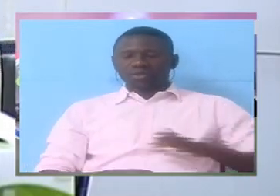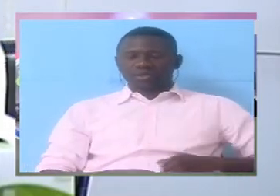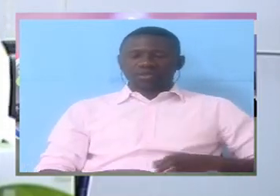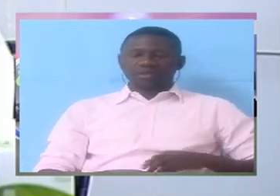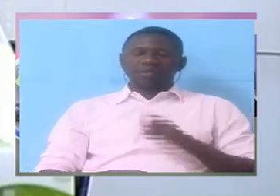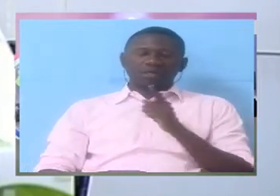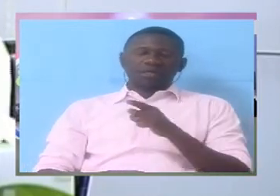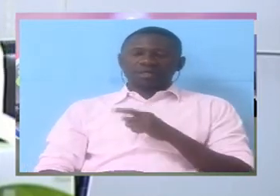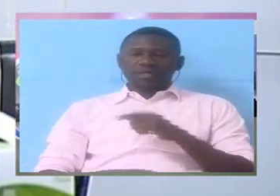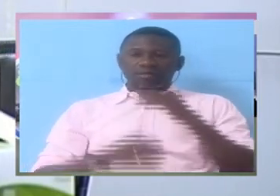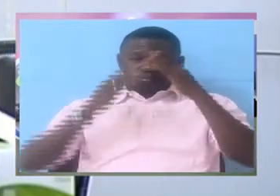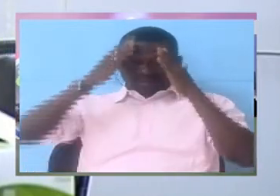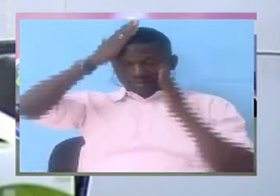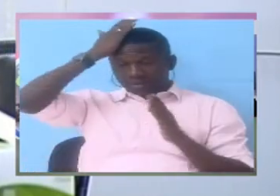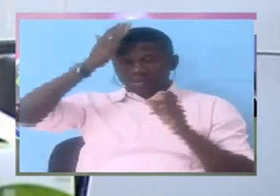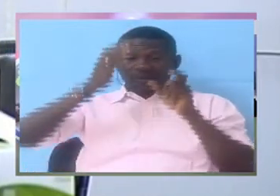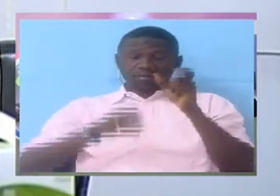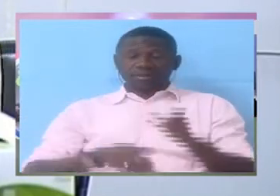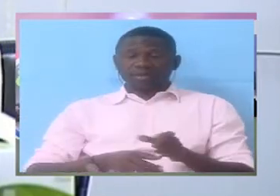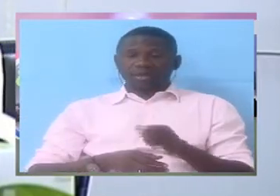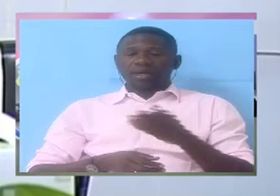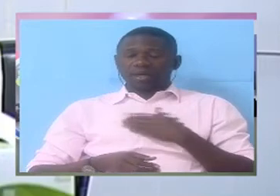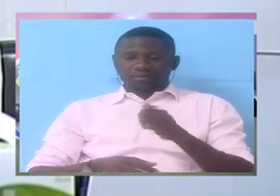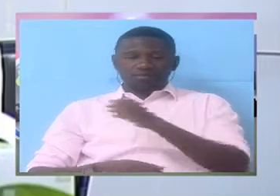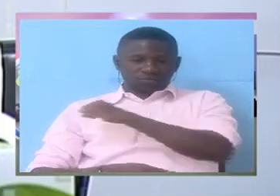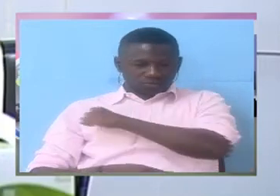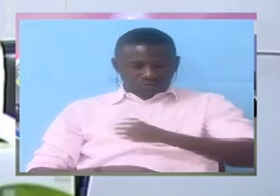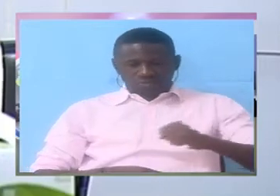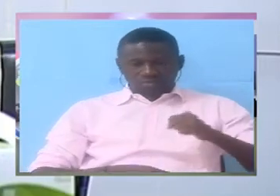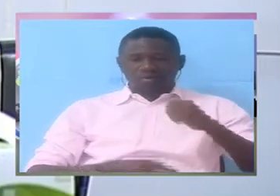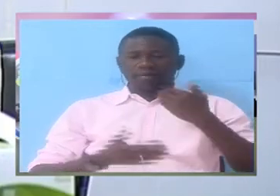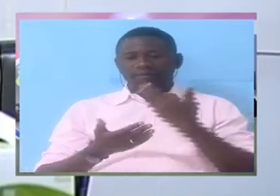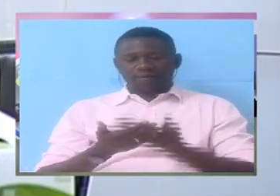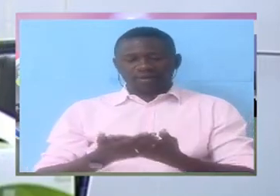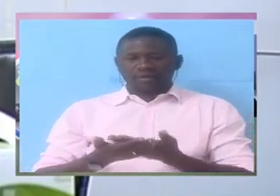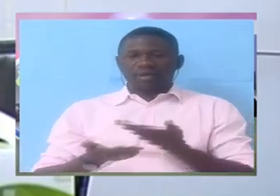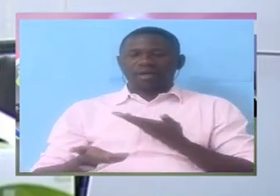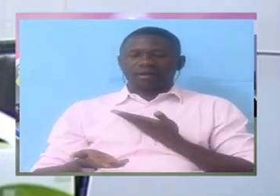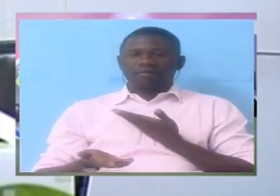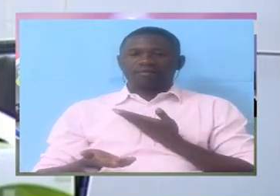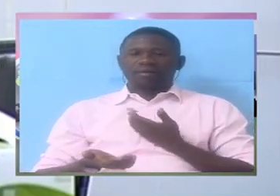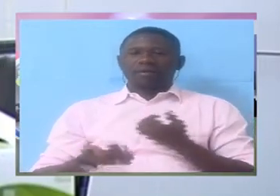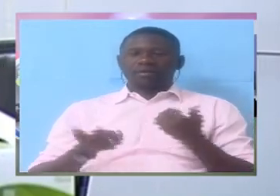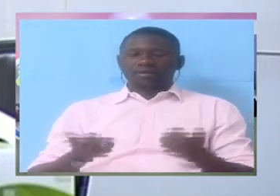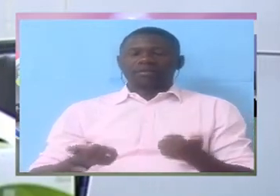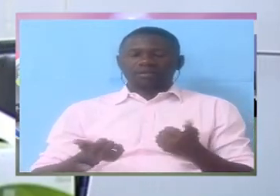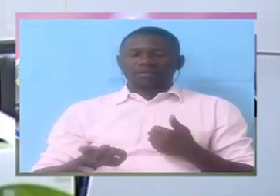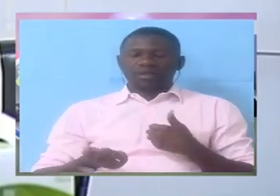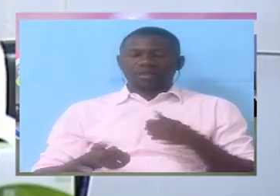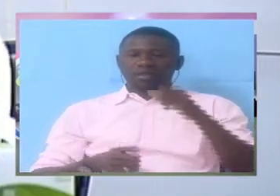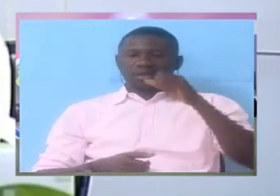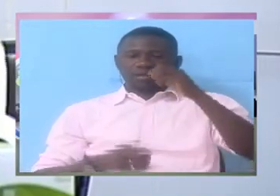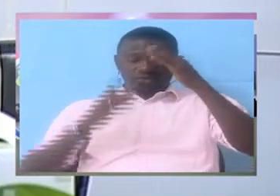military has taken over, and these are soldiers with a